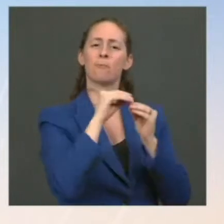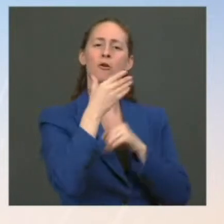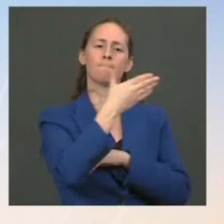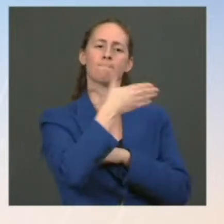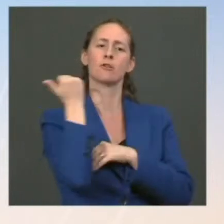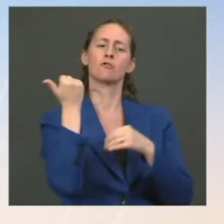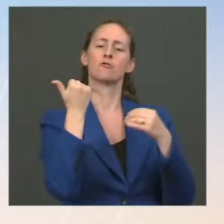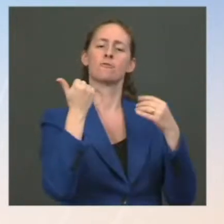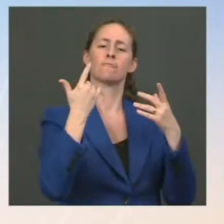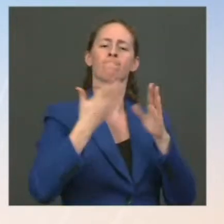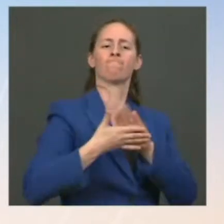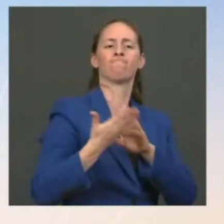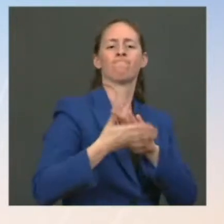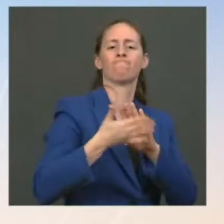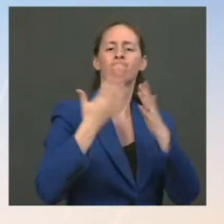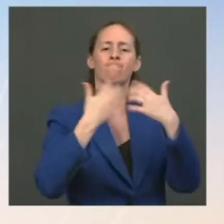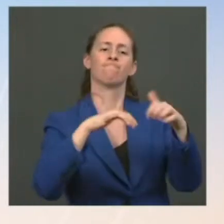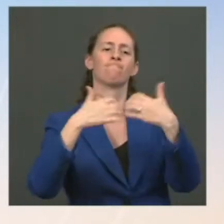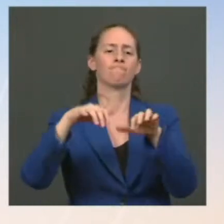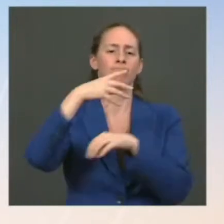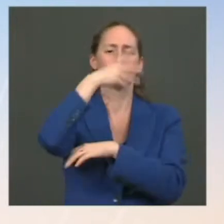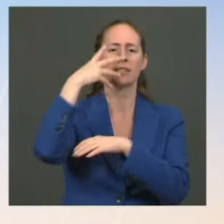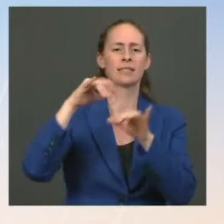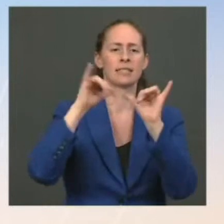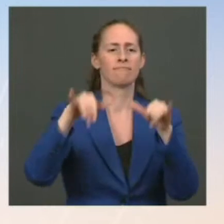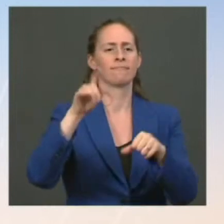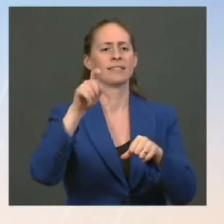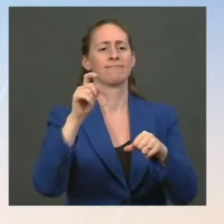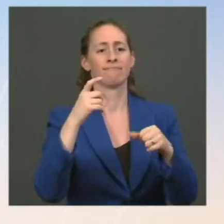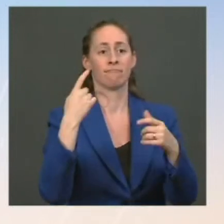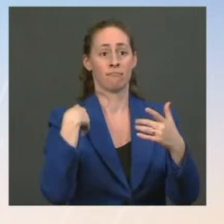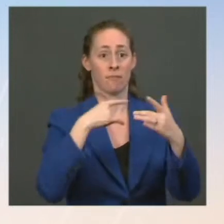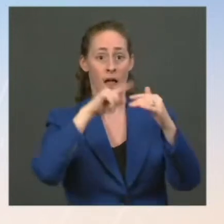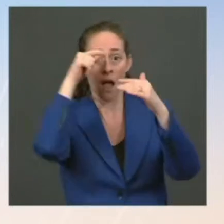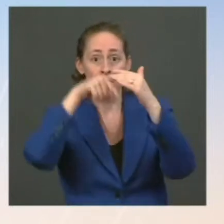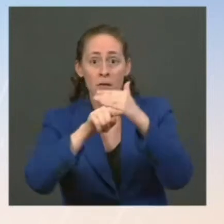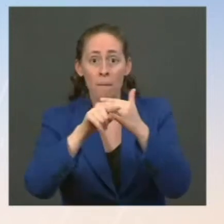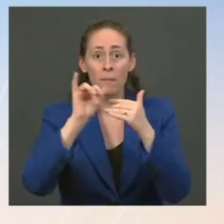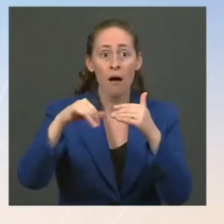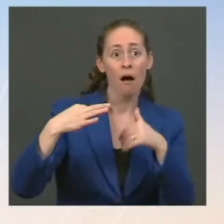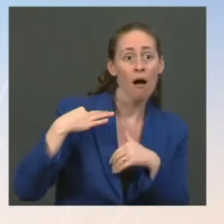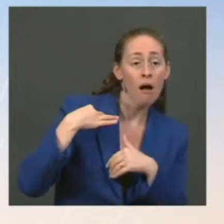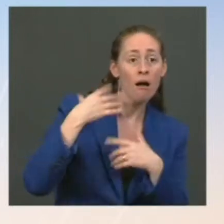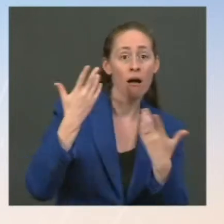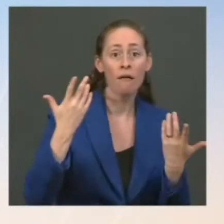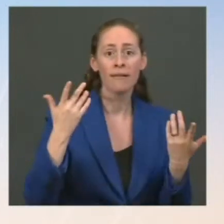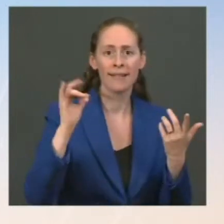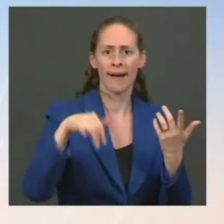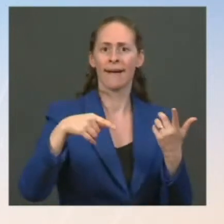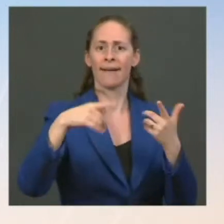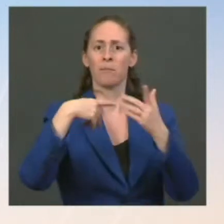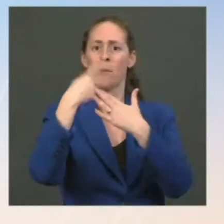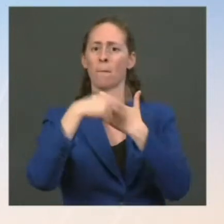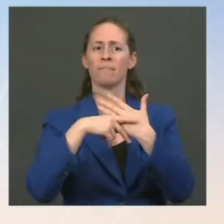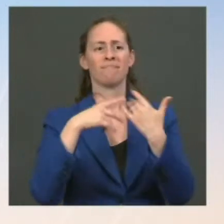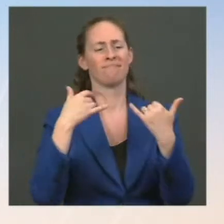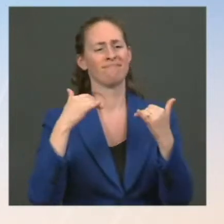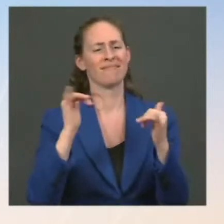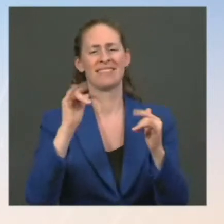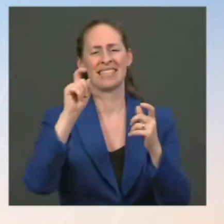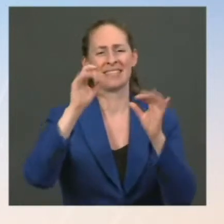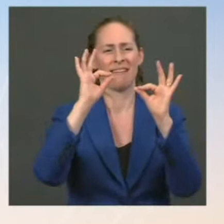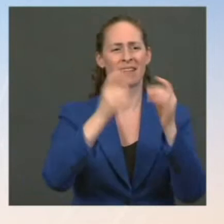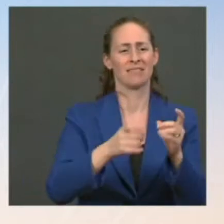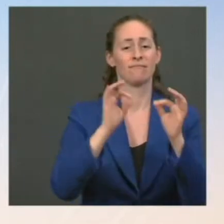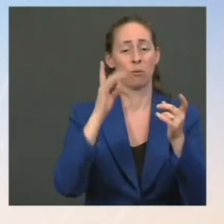immigration system, until we have an asylum processing system that works at the border, we're going to continue to see cyclical challenges